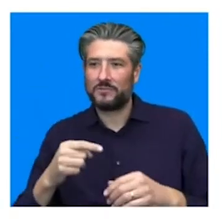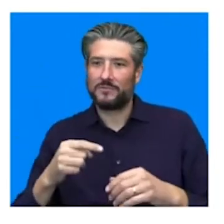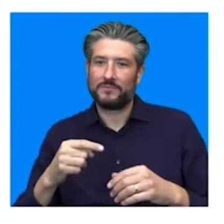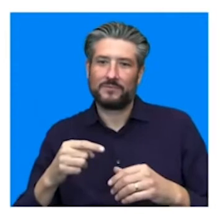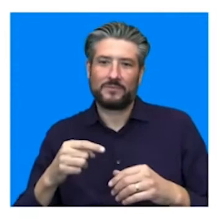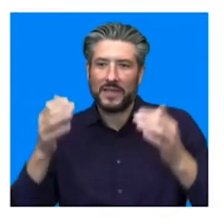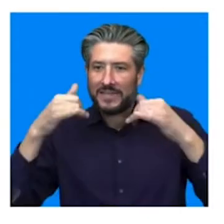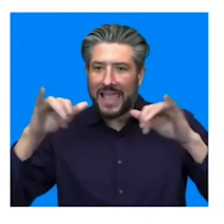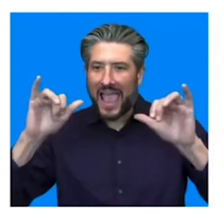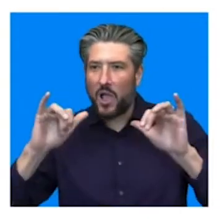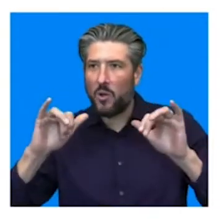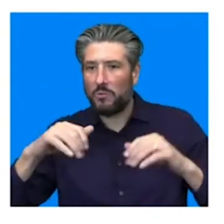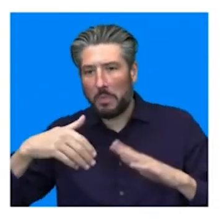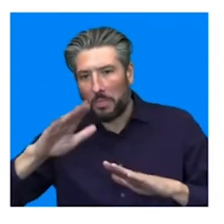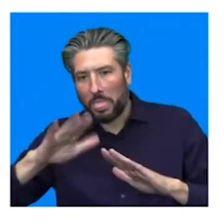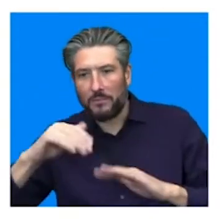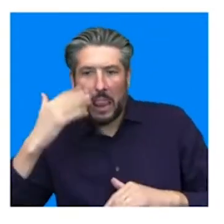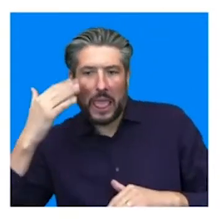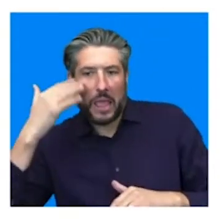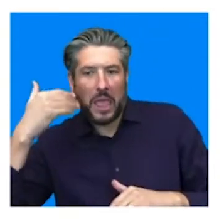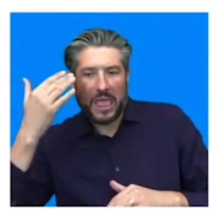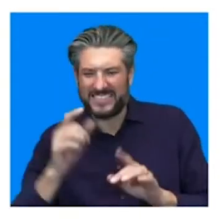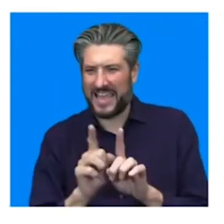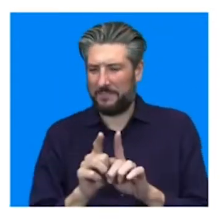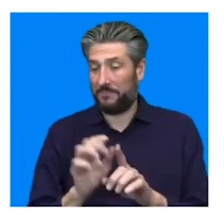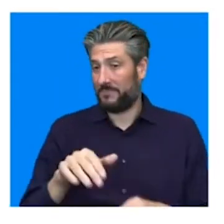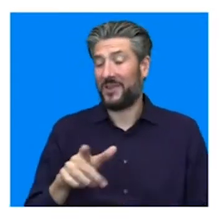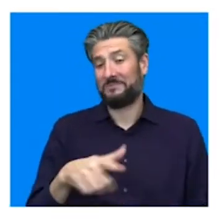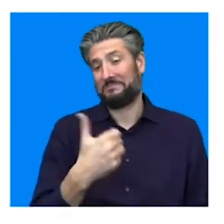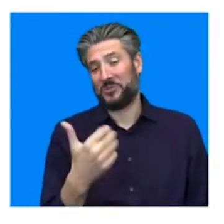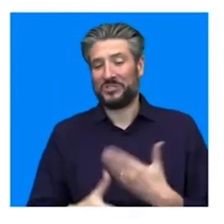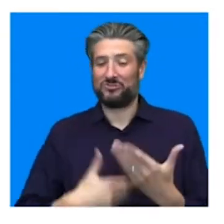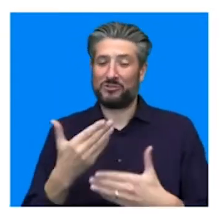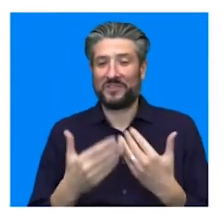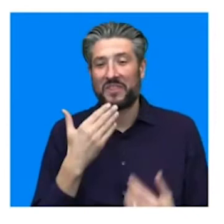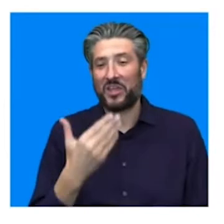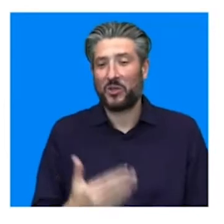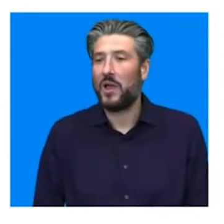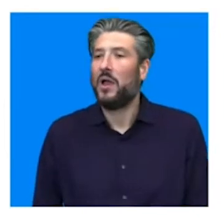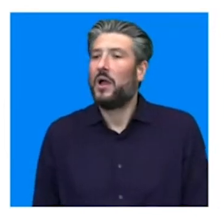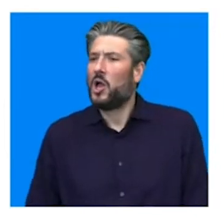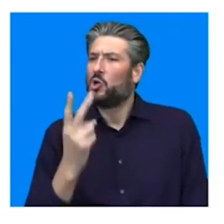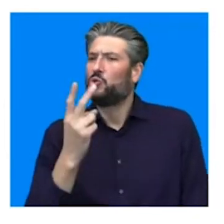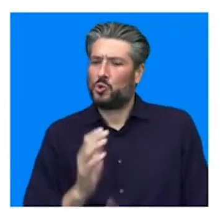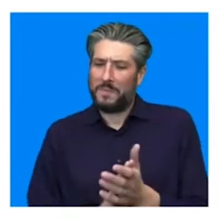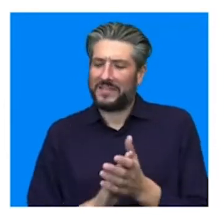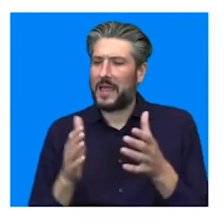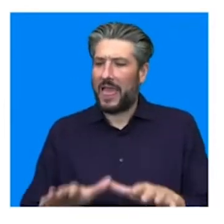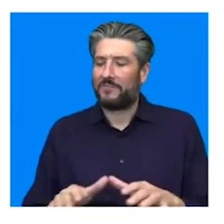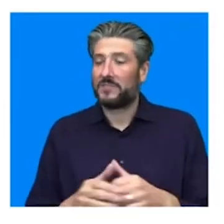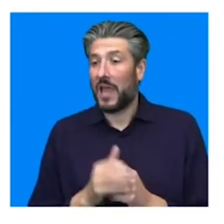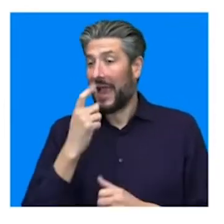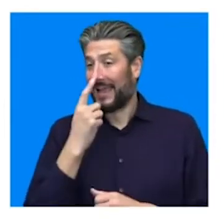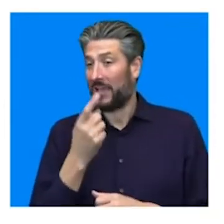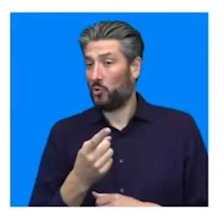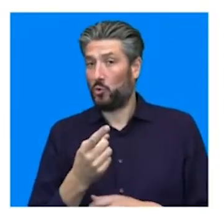the forehead. Great descriptions, thank you guys. So we've got a couple of minutes left. I don't know if there's anything you guys want to kind of talk